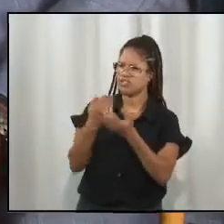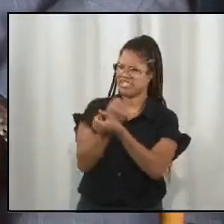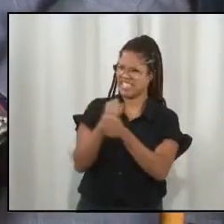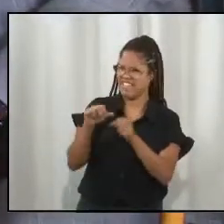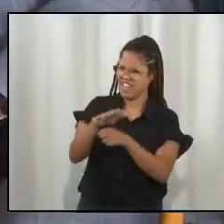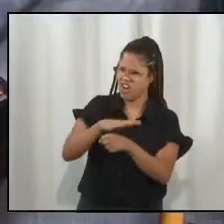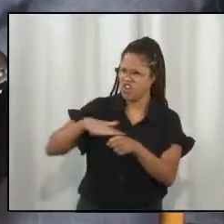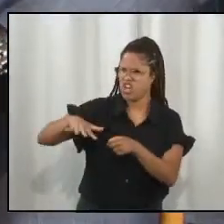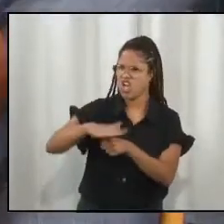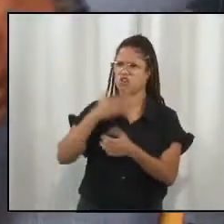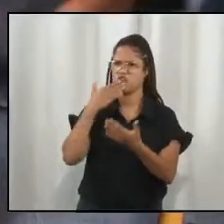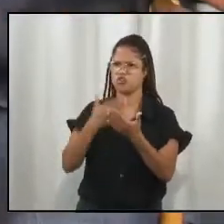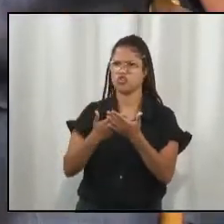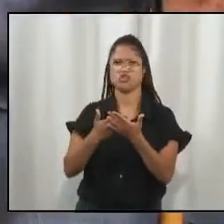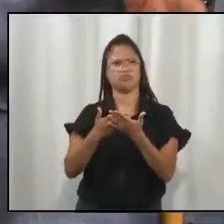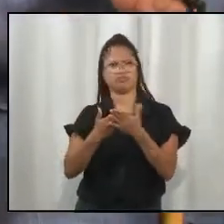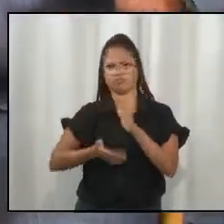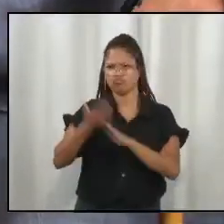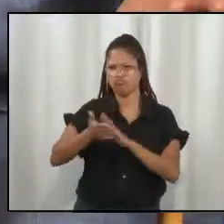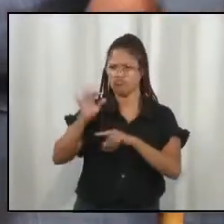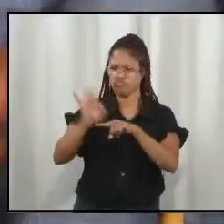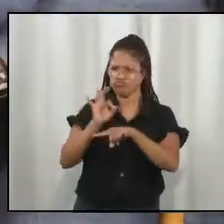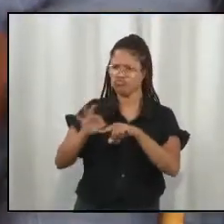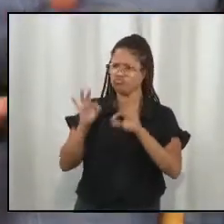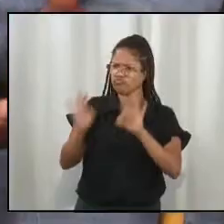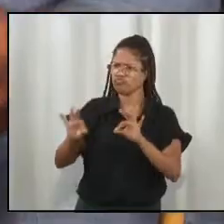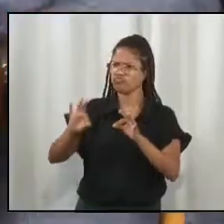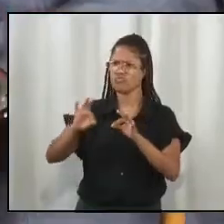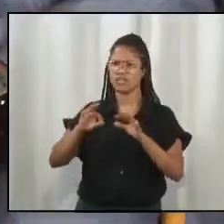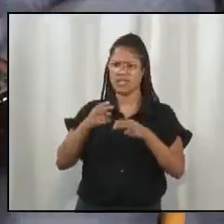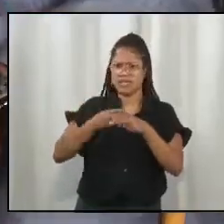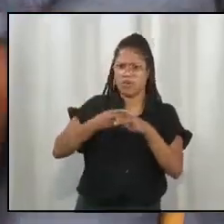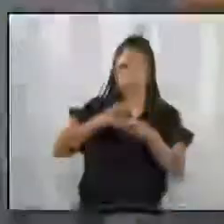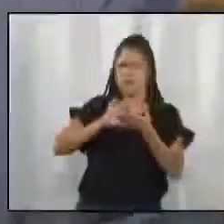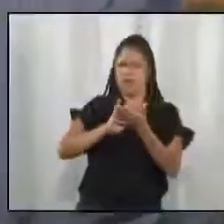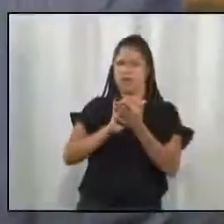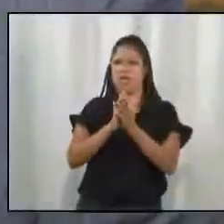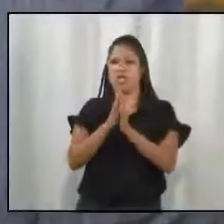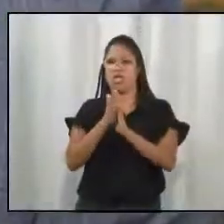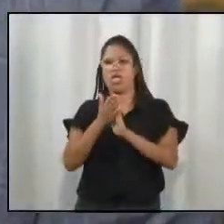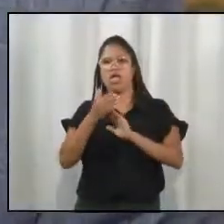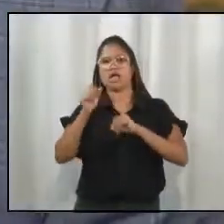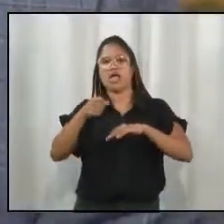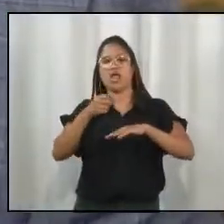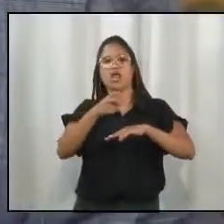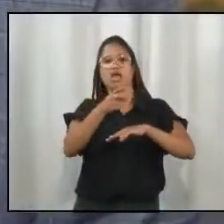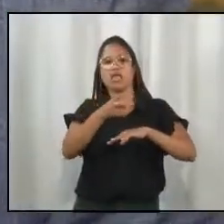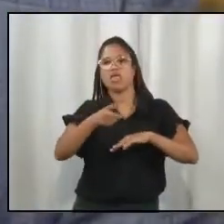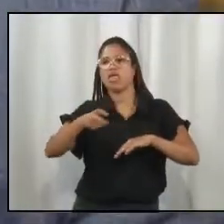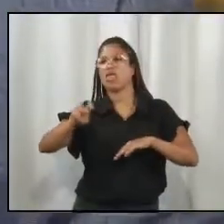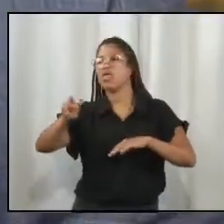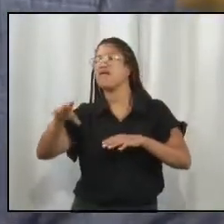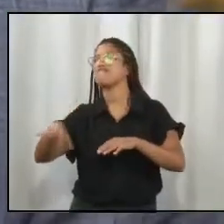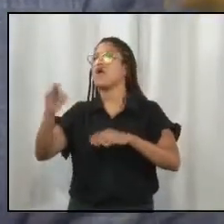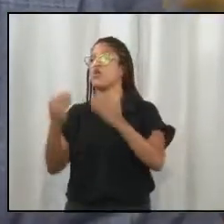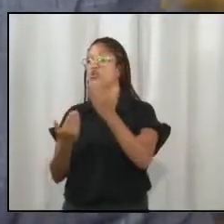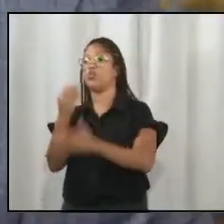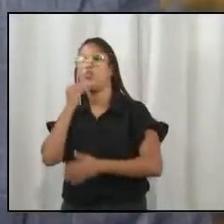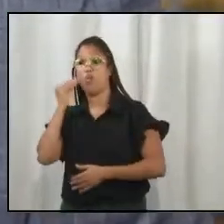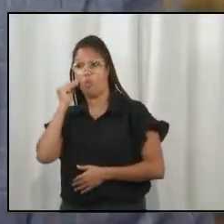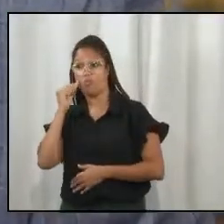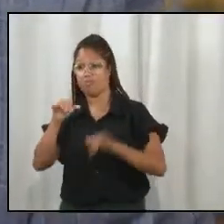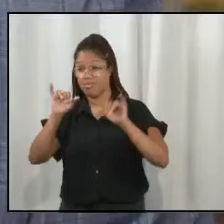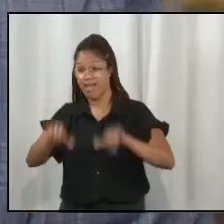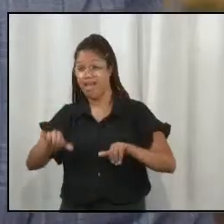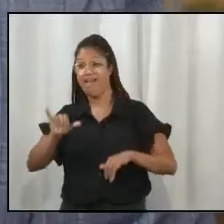connecting people to a pathway toward permanent housing. That's why it makes sense. So I know that building our own tiny home community in Long Beach is